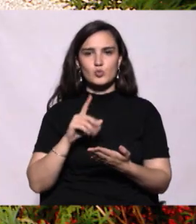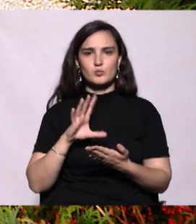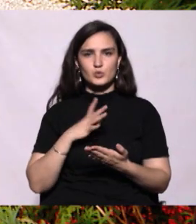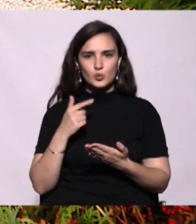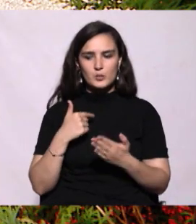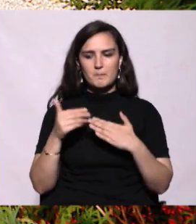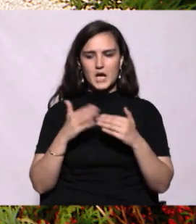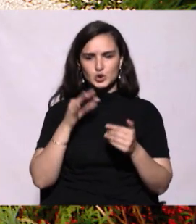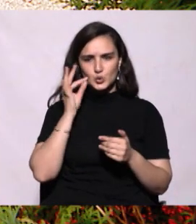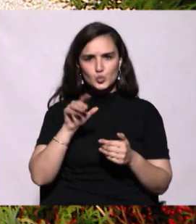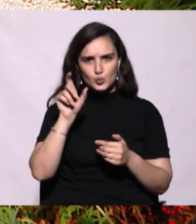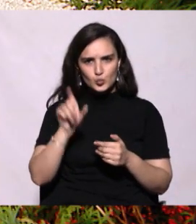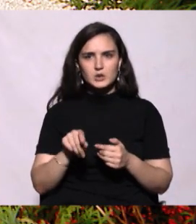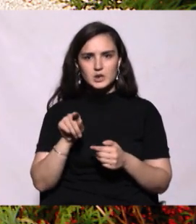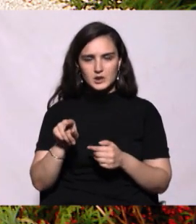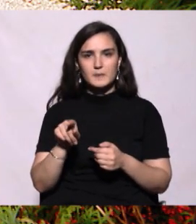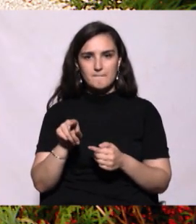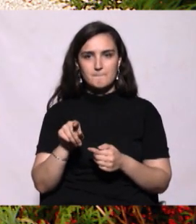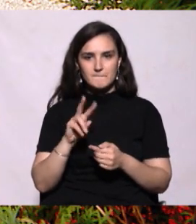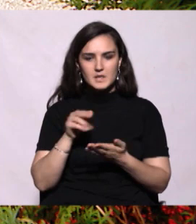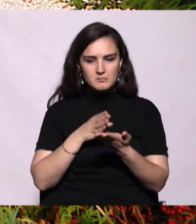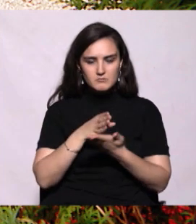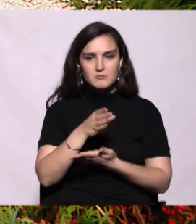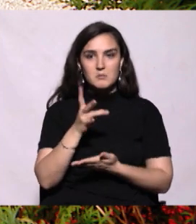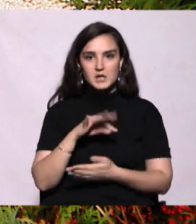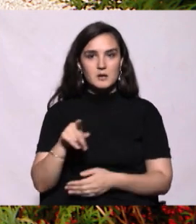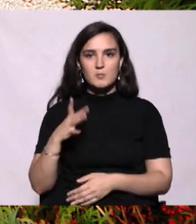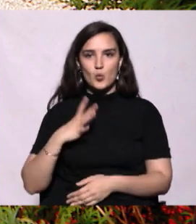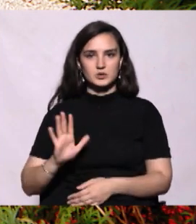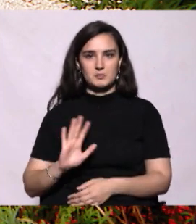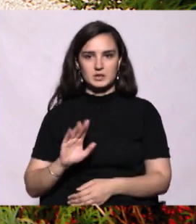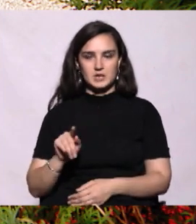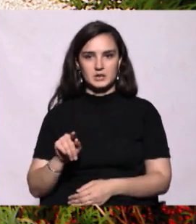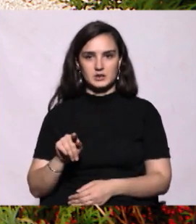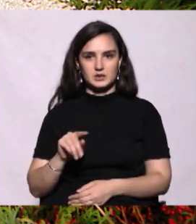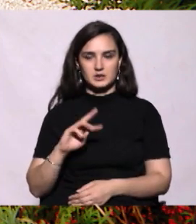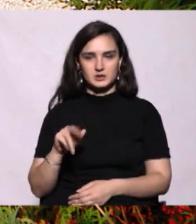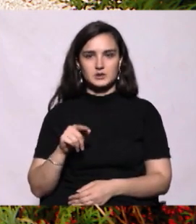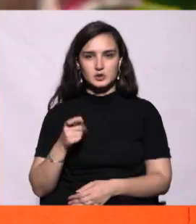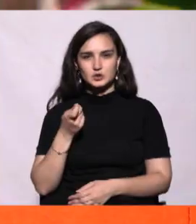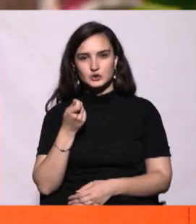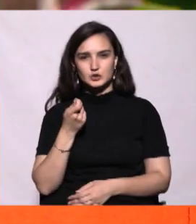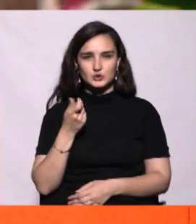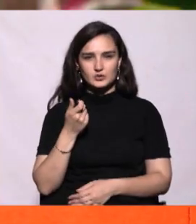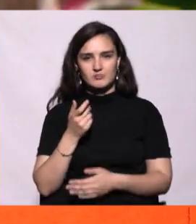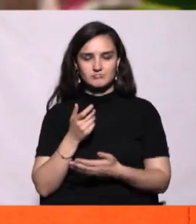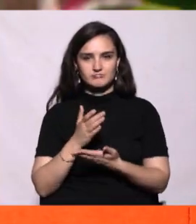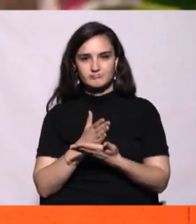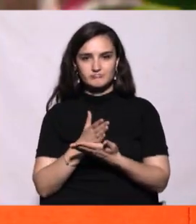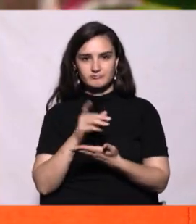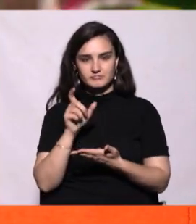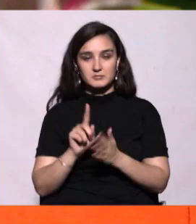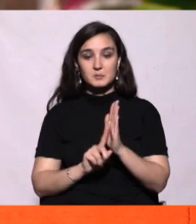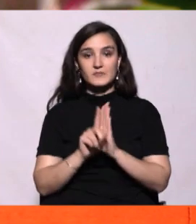bold, practical, and straightforward, but also impatient, hasty, and a little bit stubborn. From